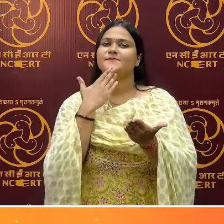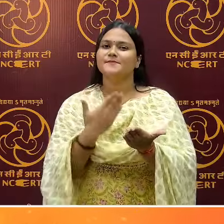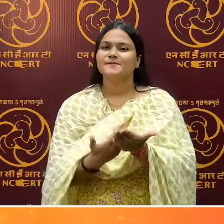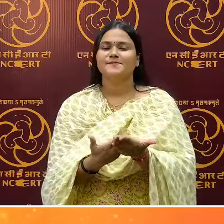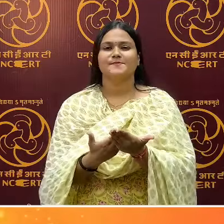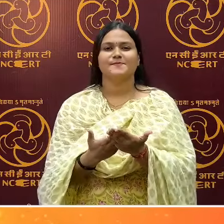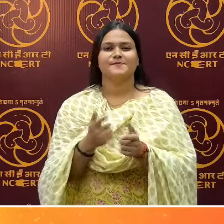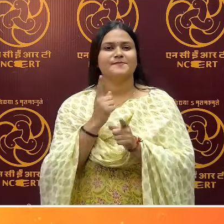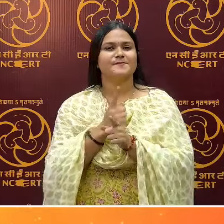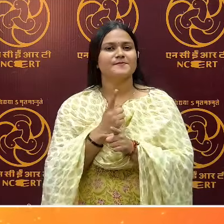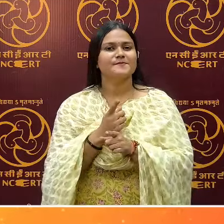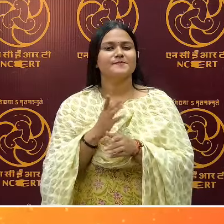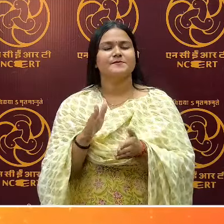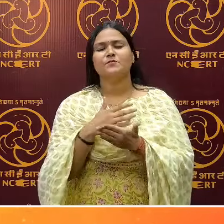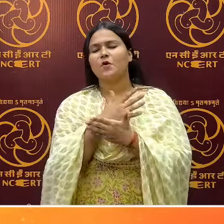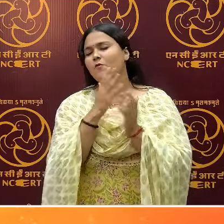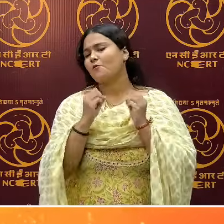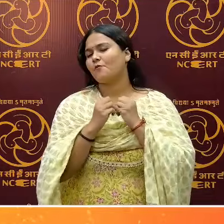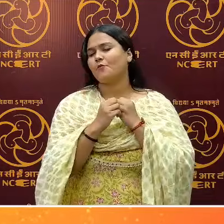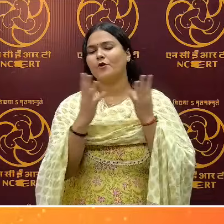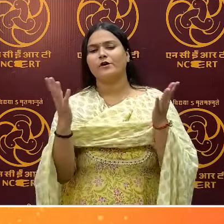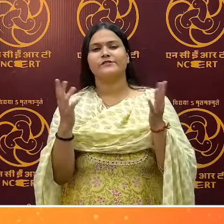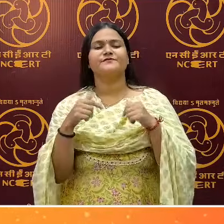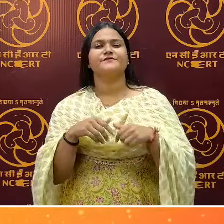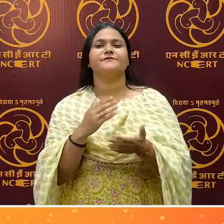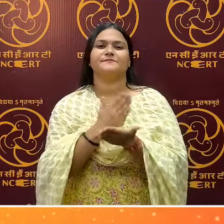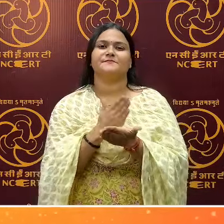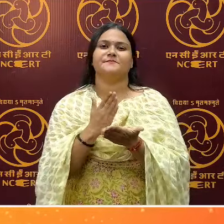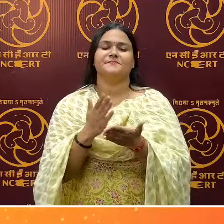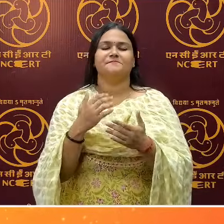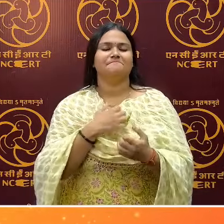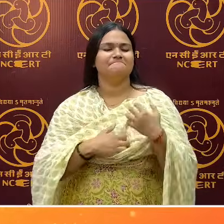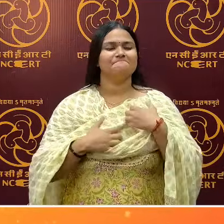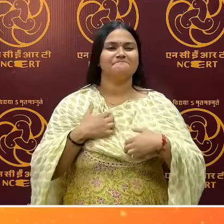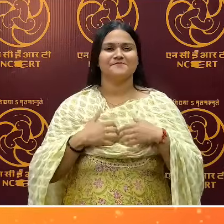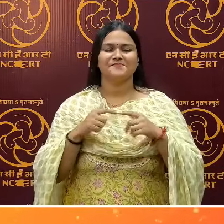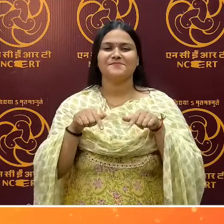much, ma'am, for this wonderful, wonderful session, and we really enjoyed each and